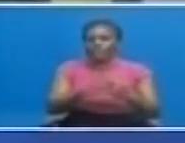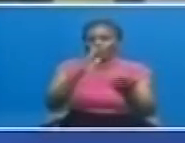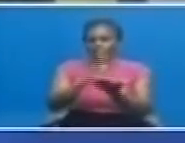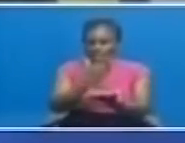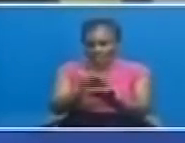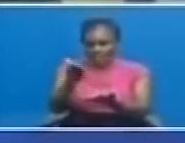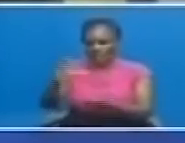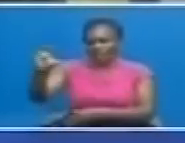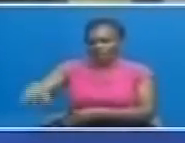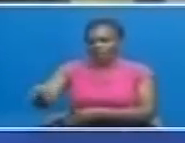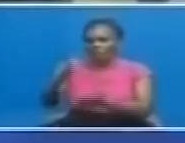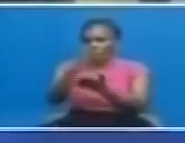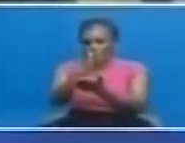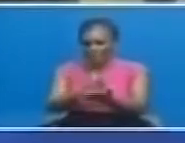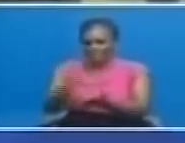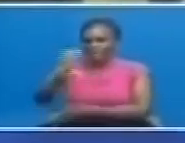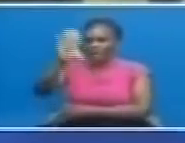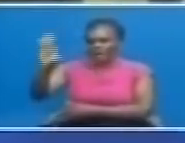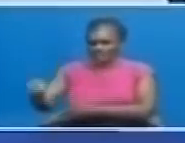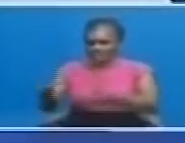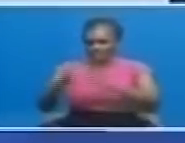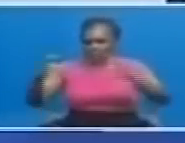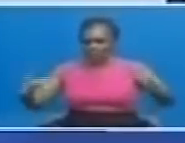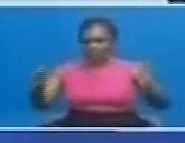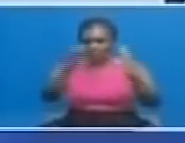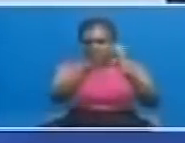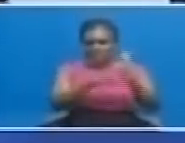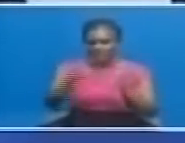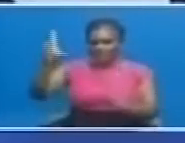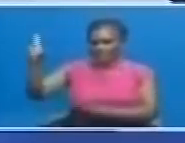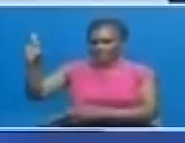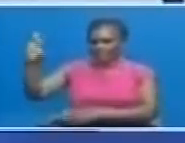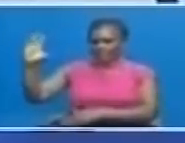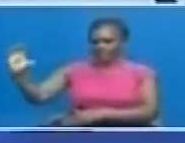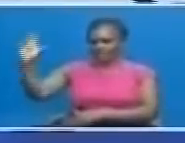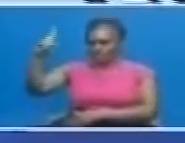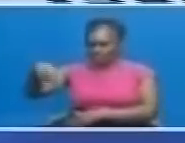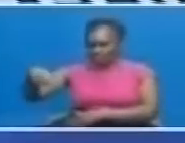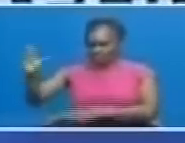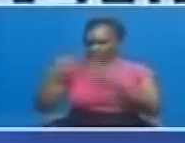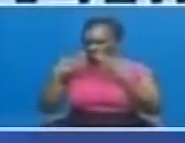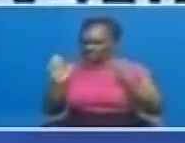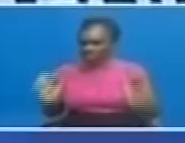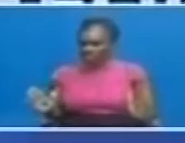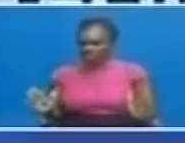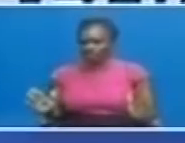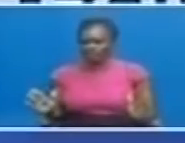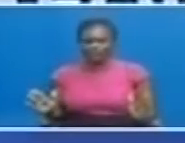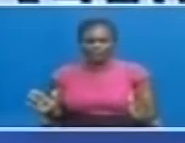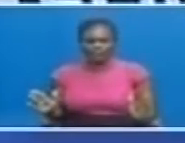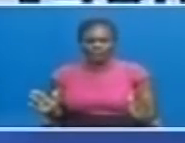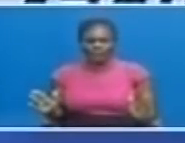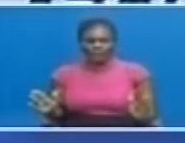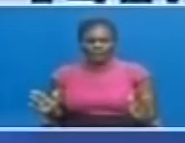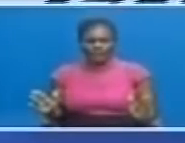in May this year as part of its African growth strategy. DRC has already approved the agency because